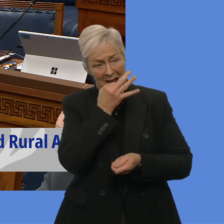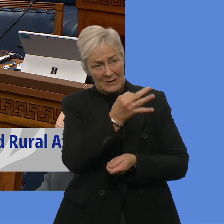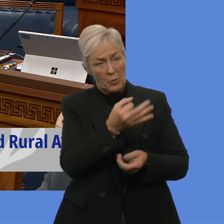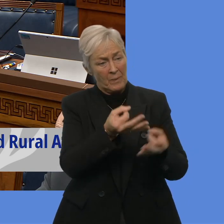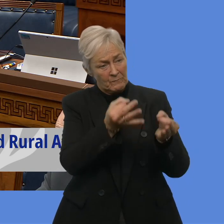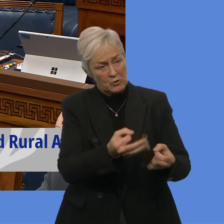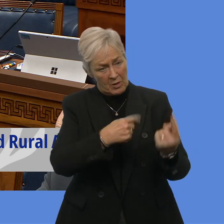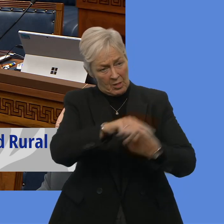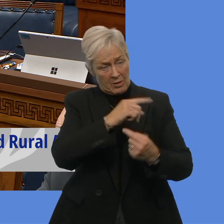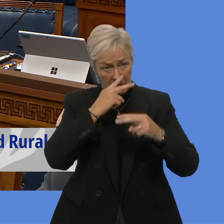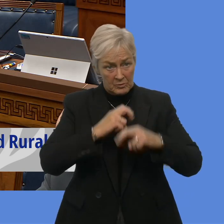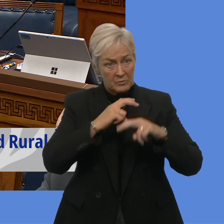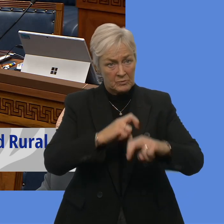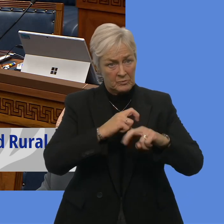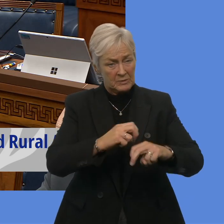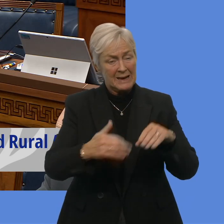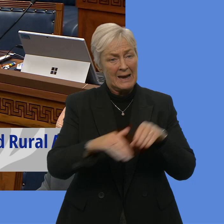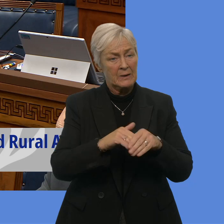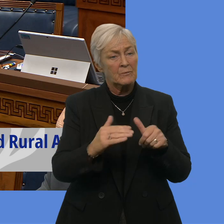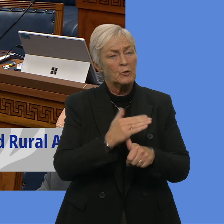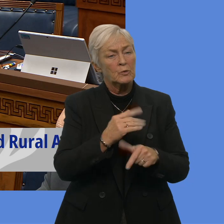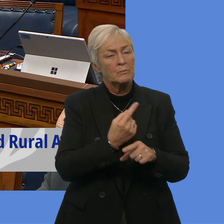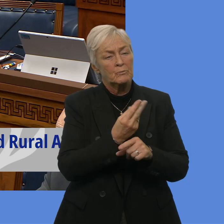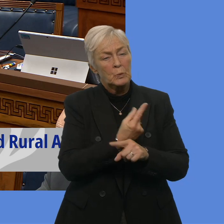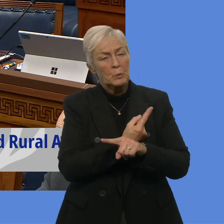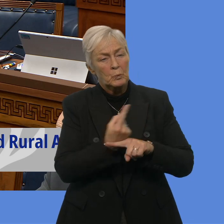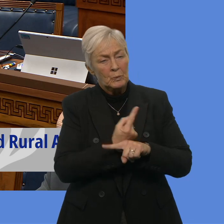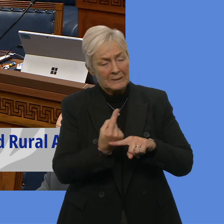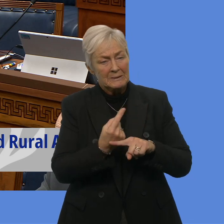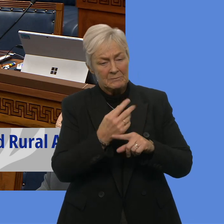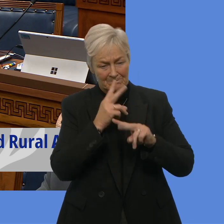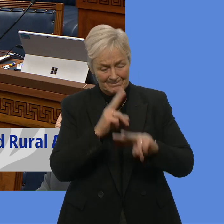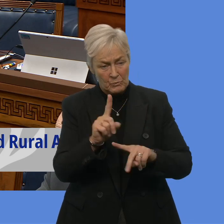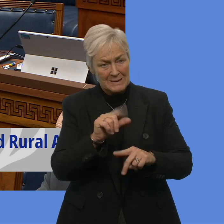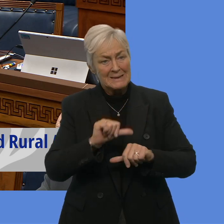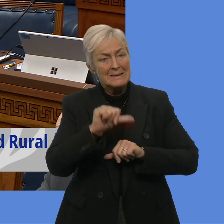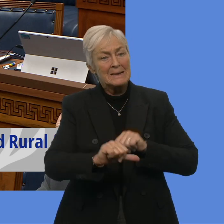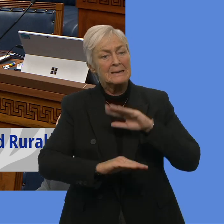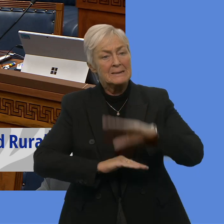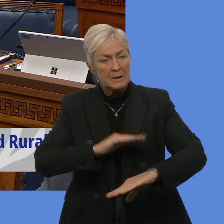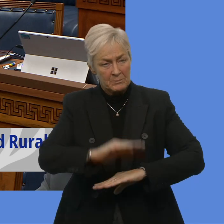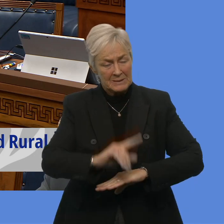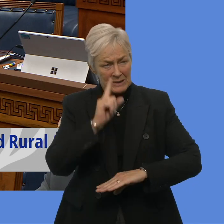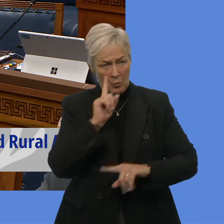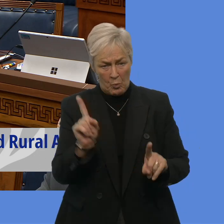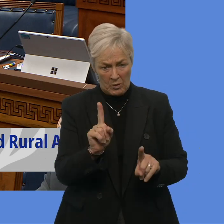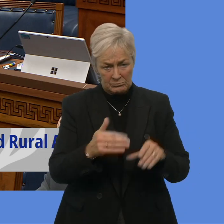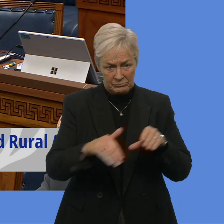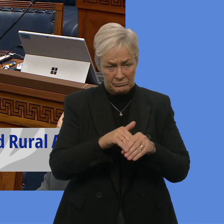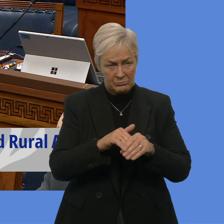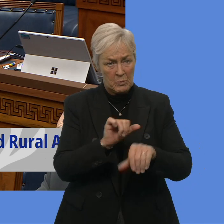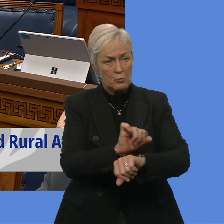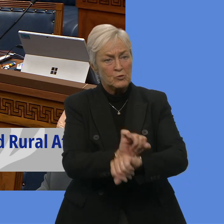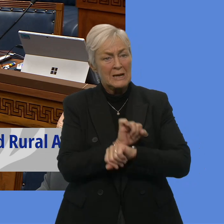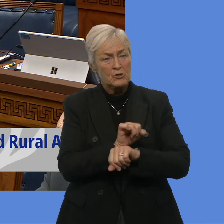to do that scoping study within the first few weeks of taking it up. The next step here is to look at what an independent environmental